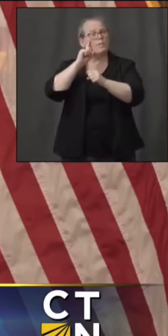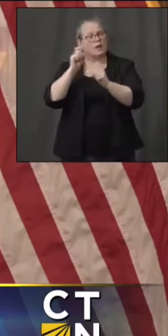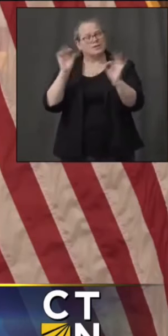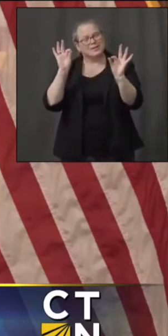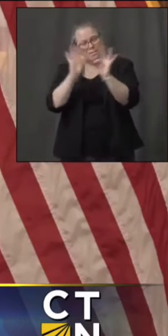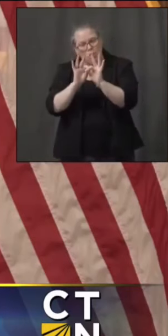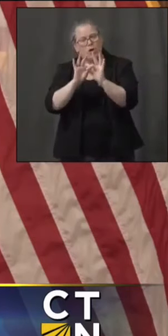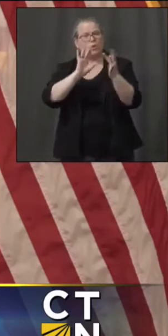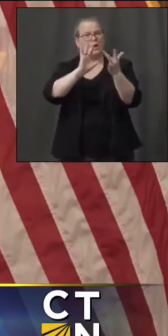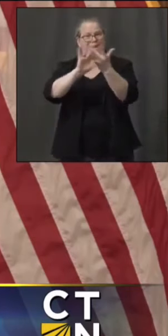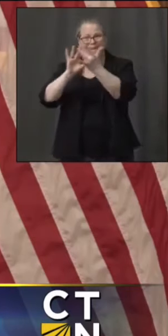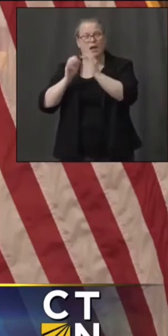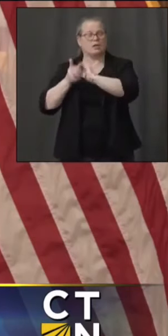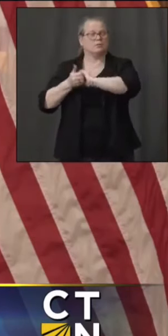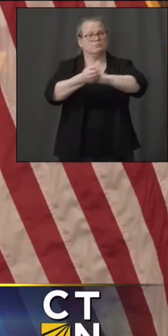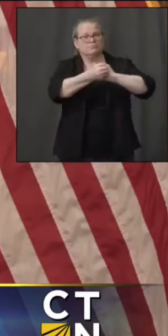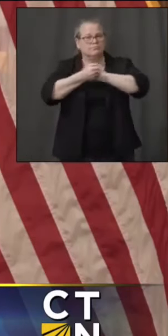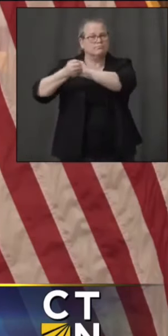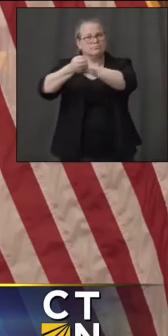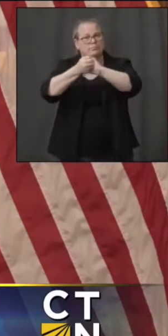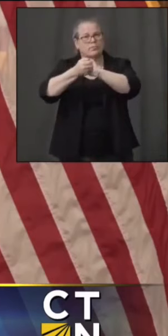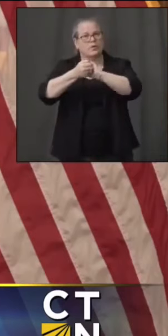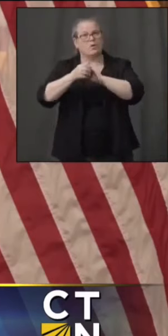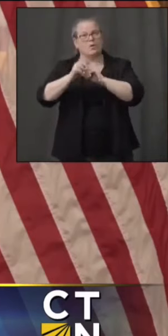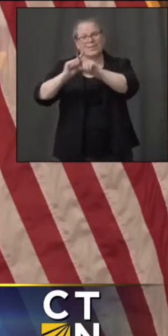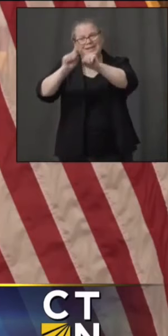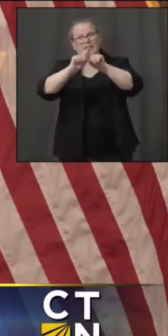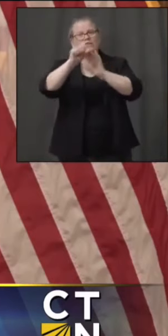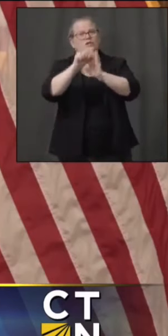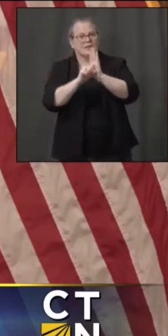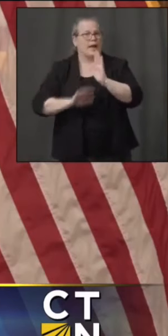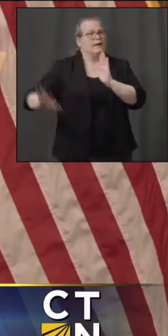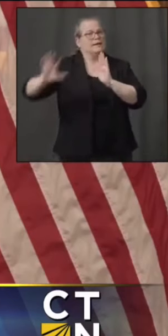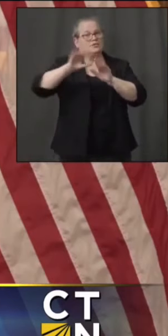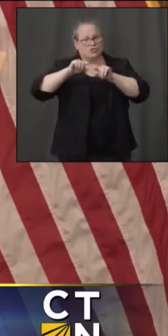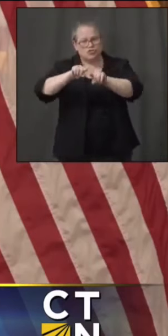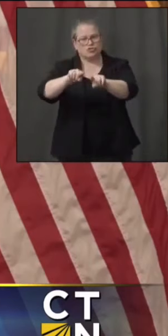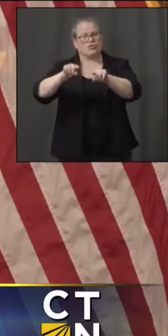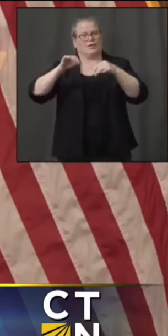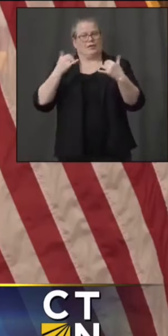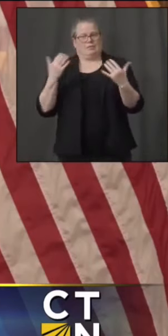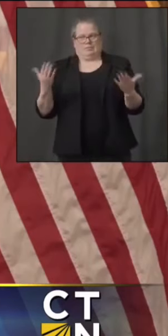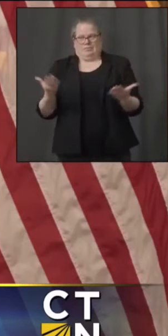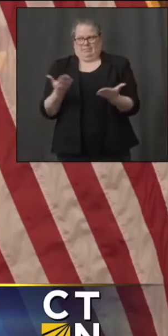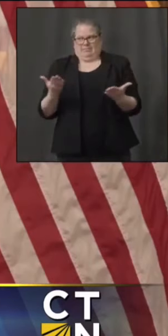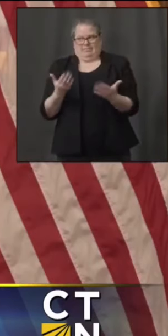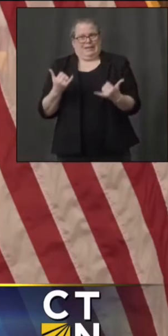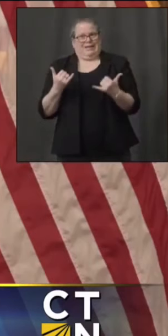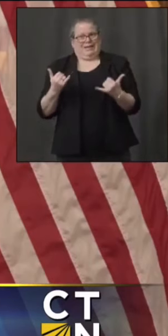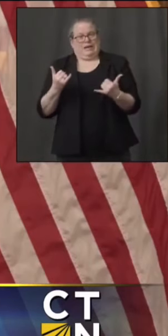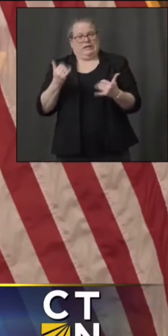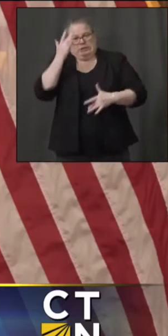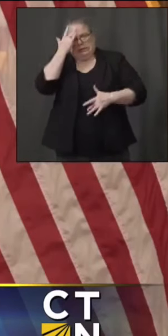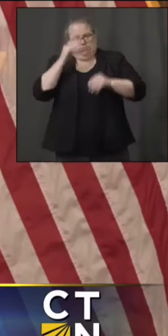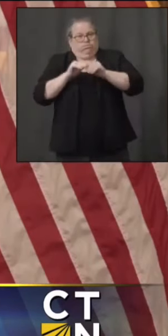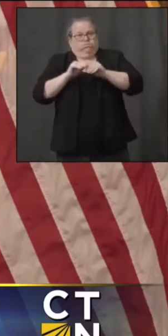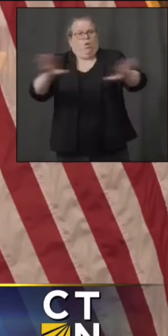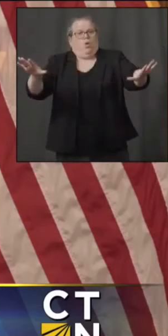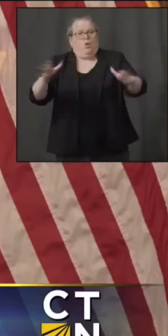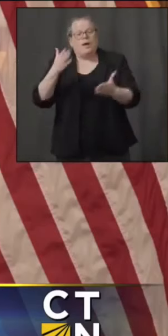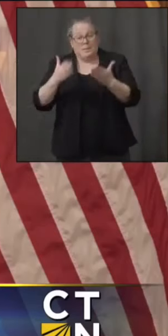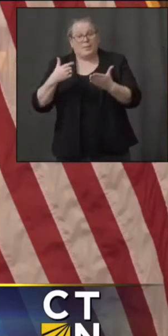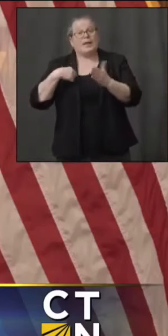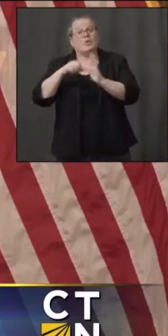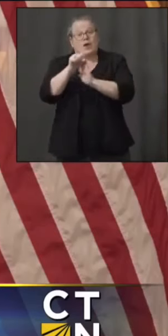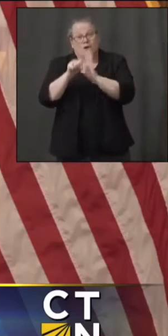strong collaborations with our regional partners during this public health epidemic. We might be states, but we do not